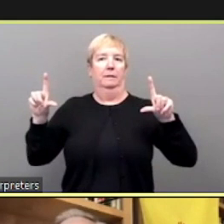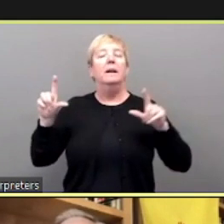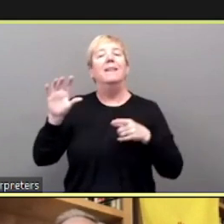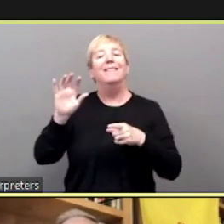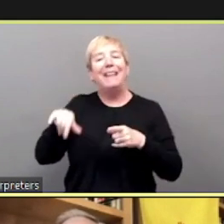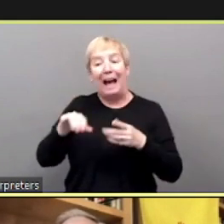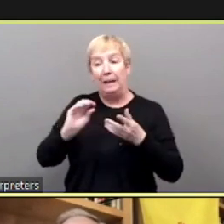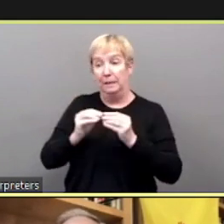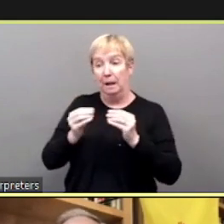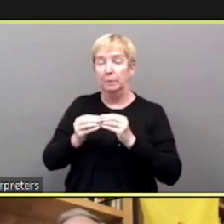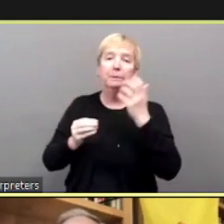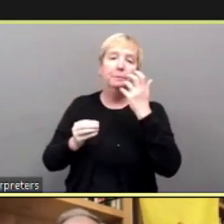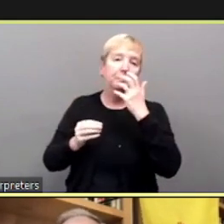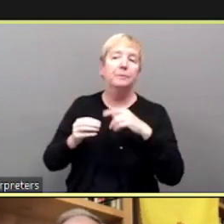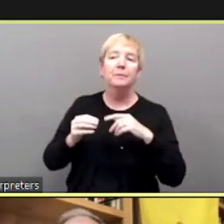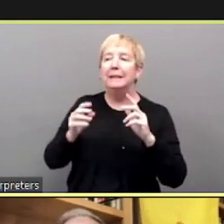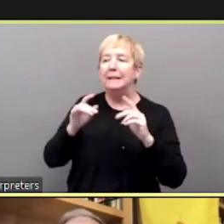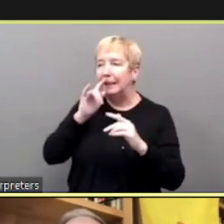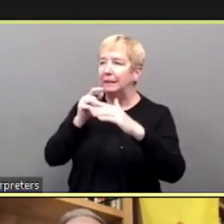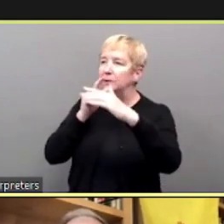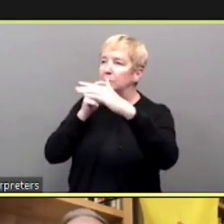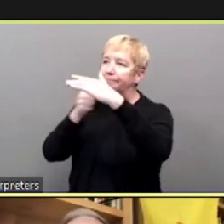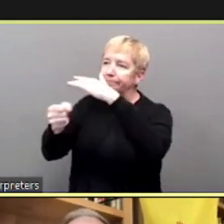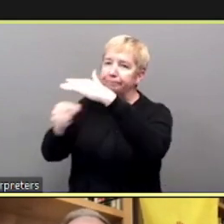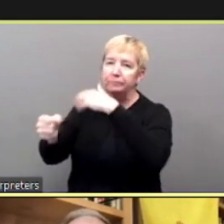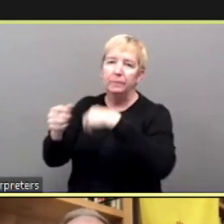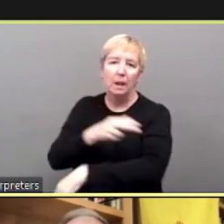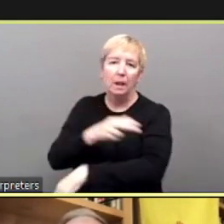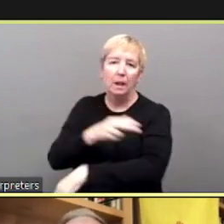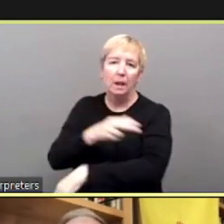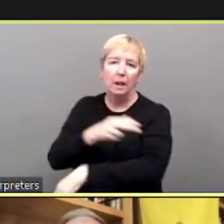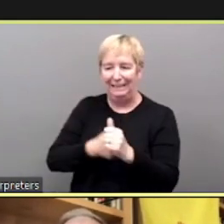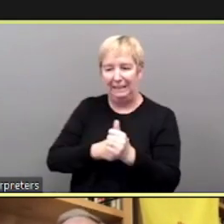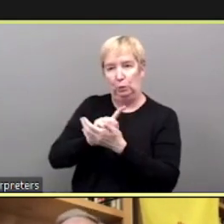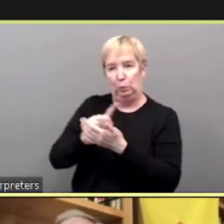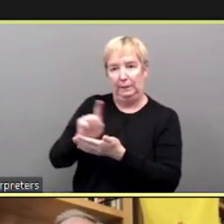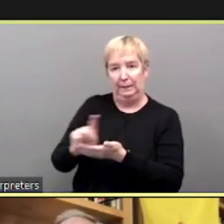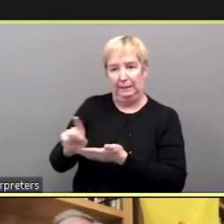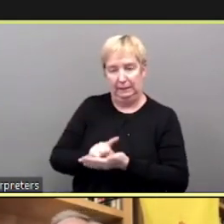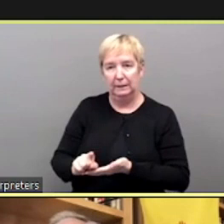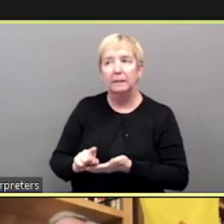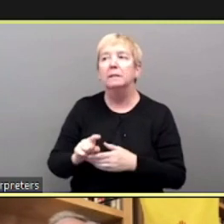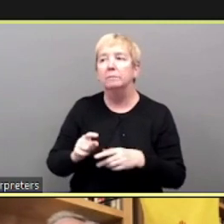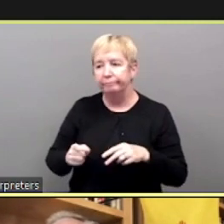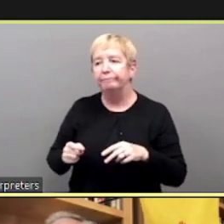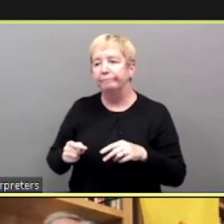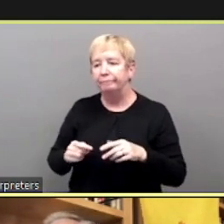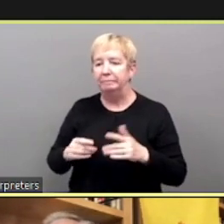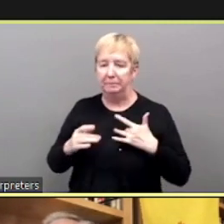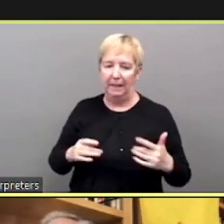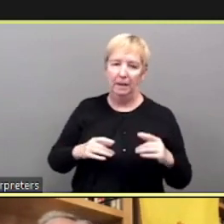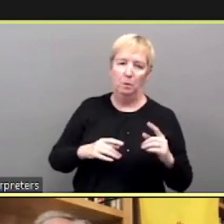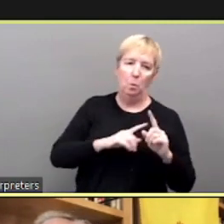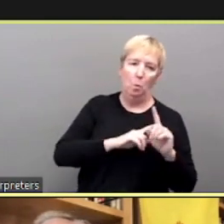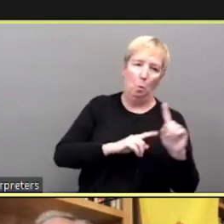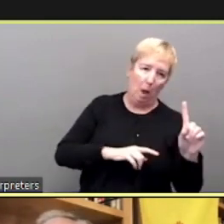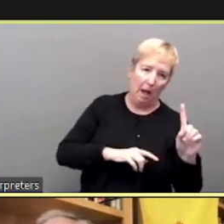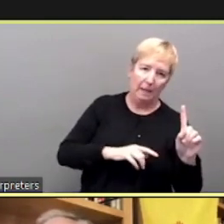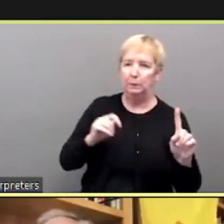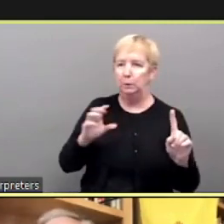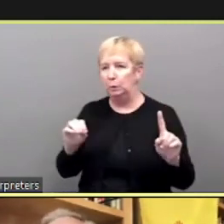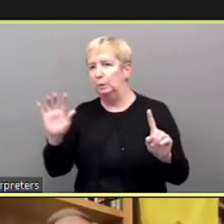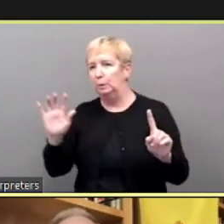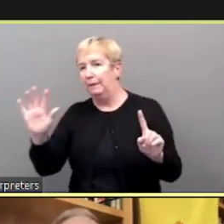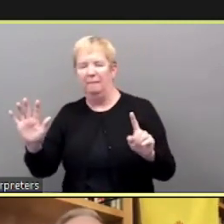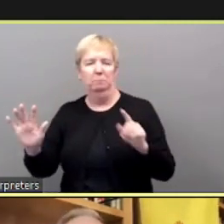number of kids hospitalized per week has ranged between 1 and 5. That's the number, not the